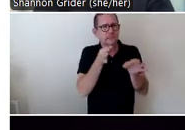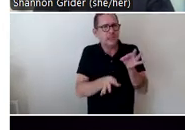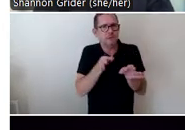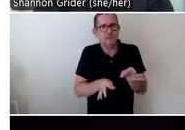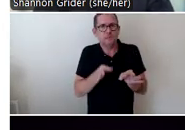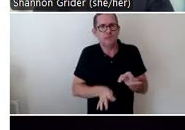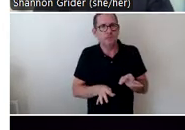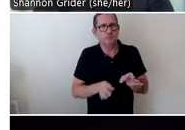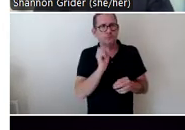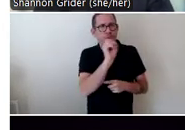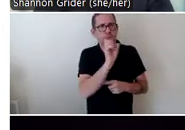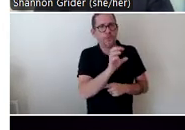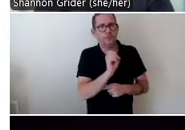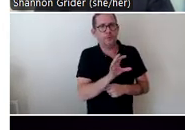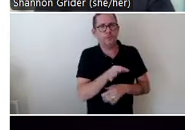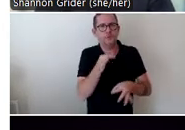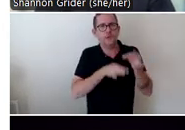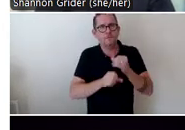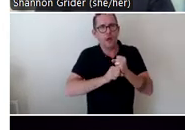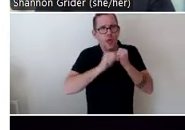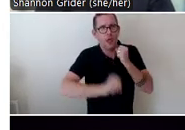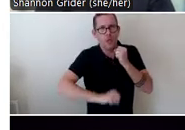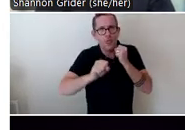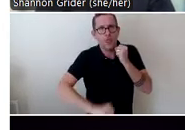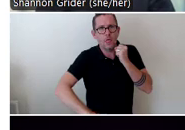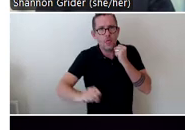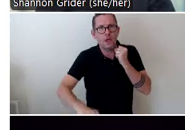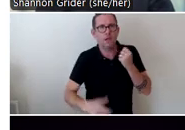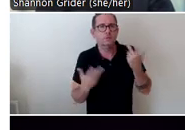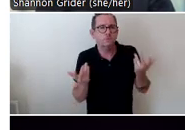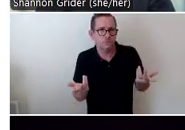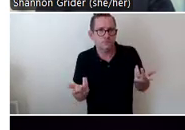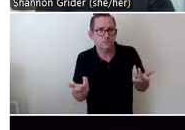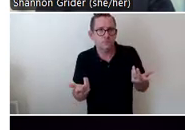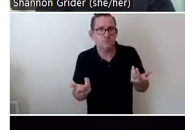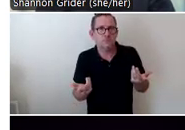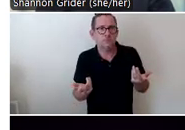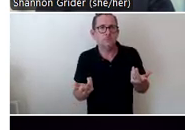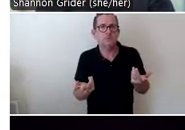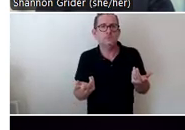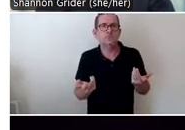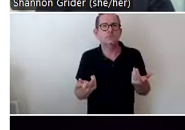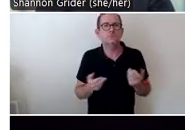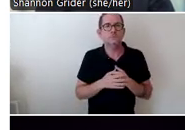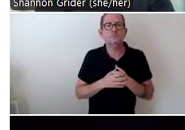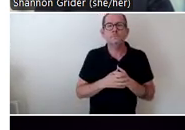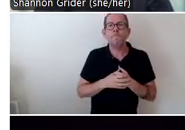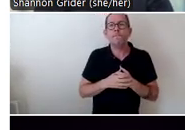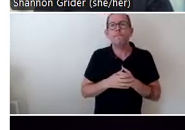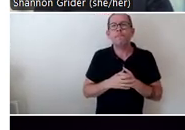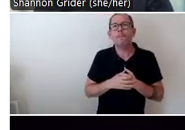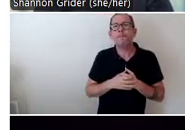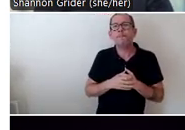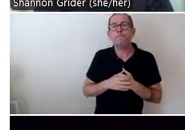your name? Interpreter will arrive soon. Kind of just the basics instead of dragging it out and making it more complicated to